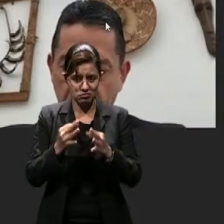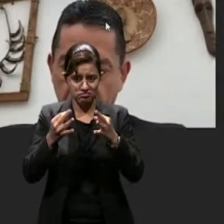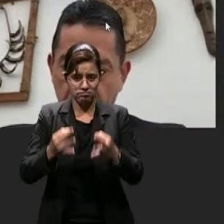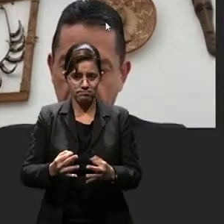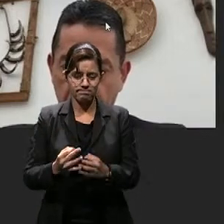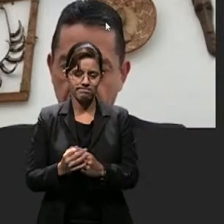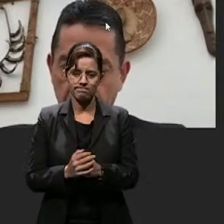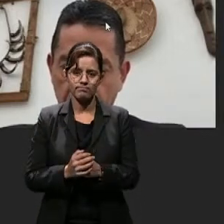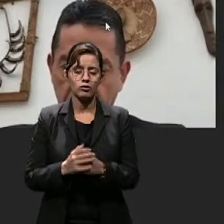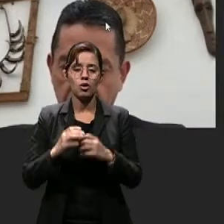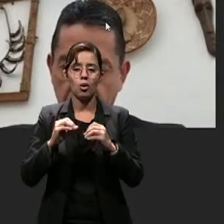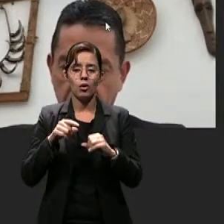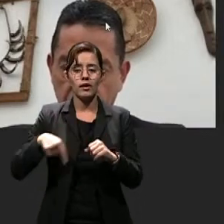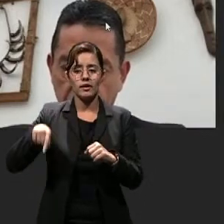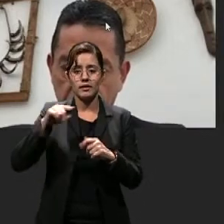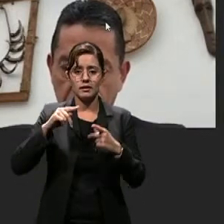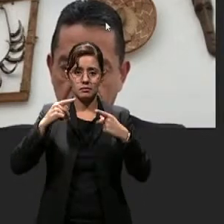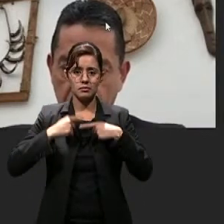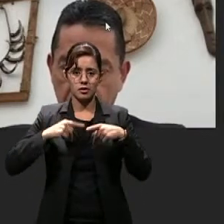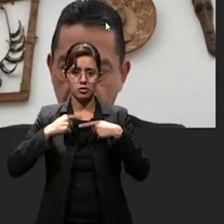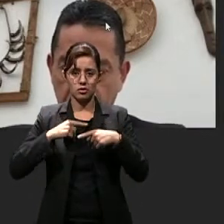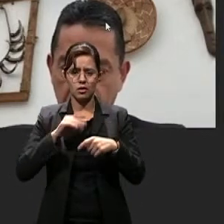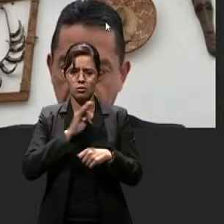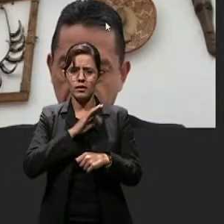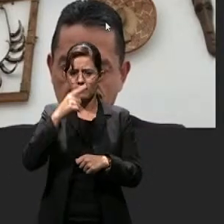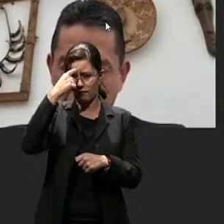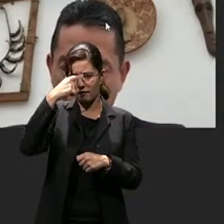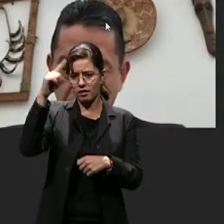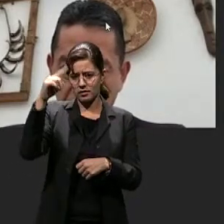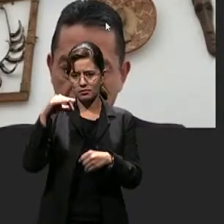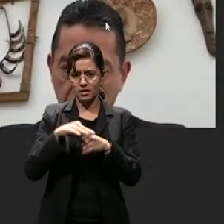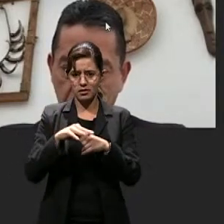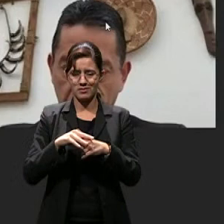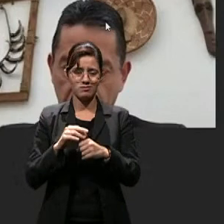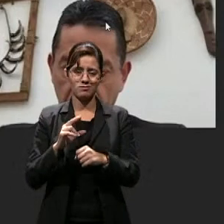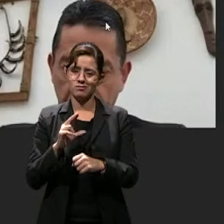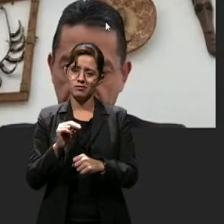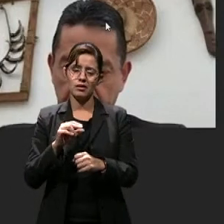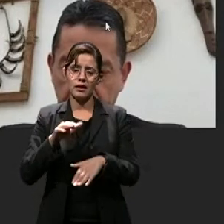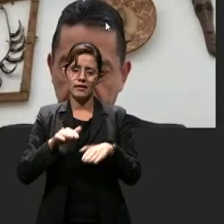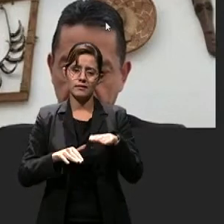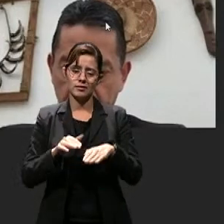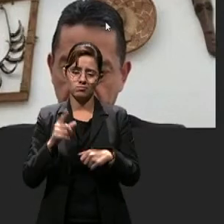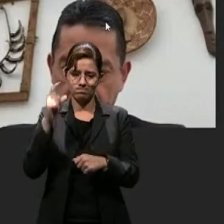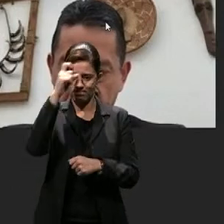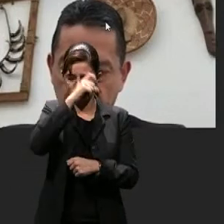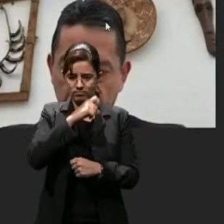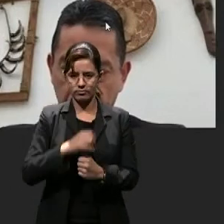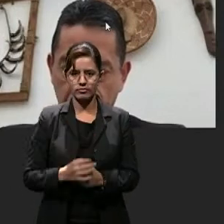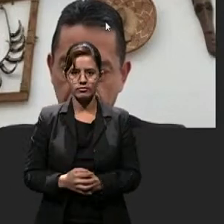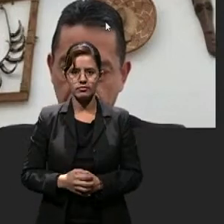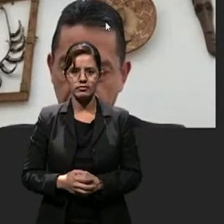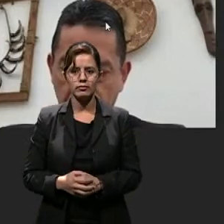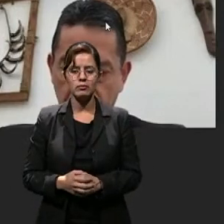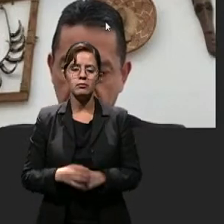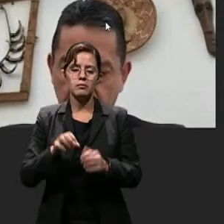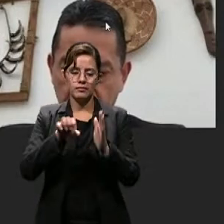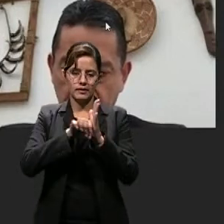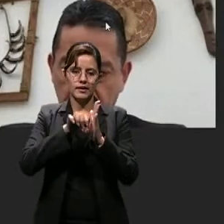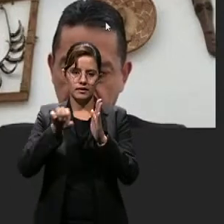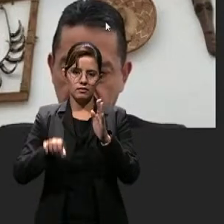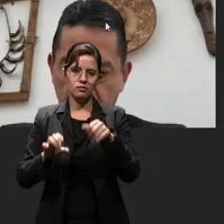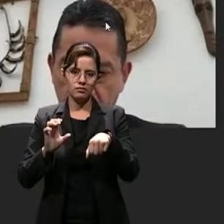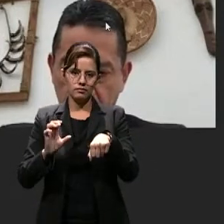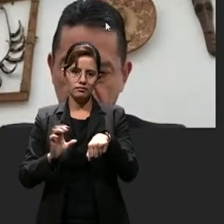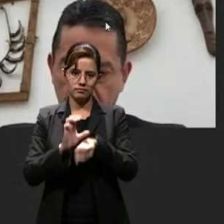election and to facilitate participation of a great extent of the population. For